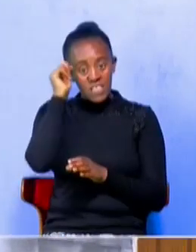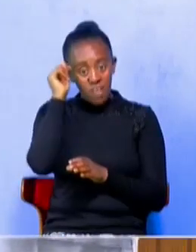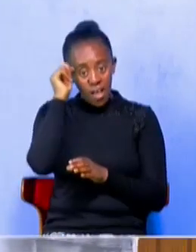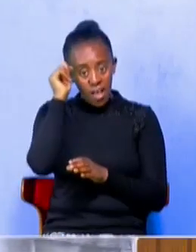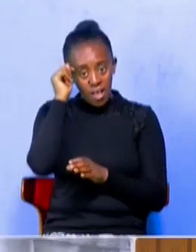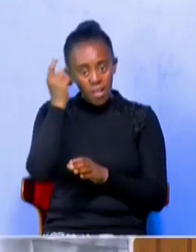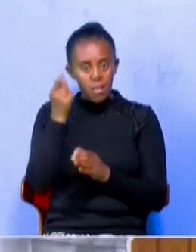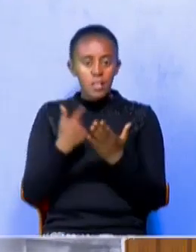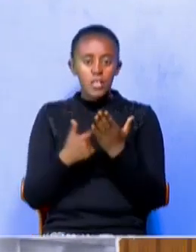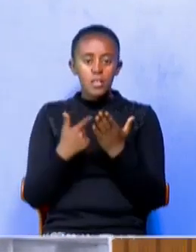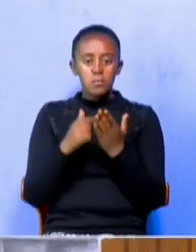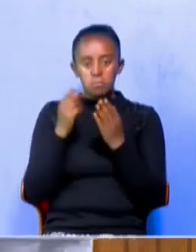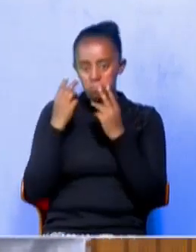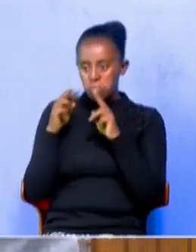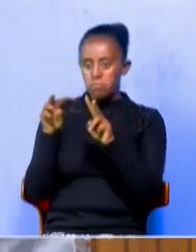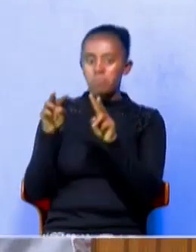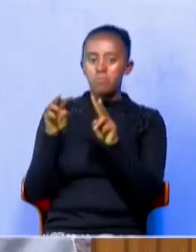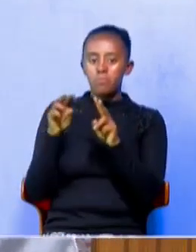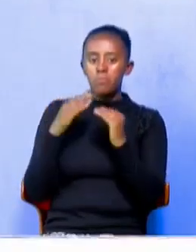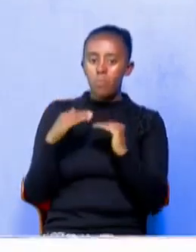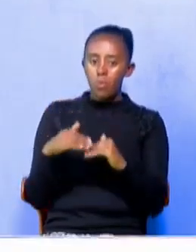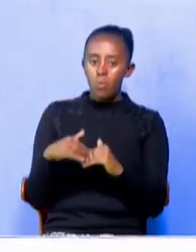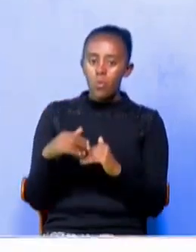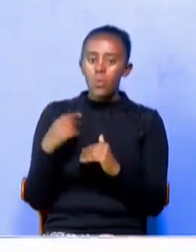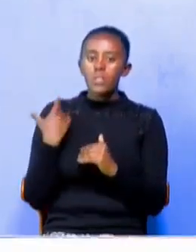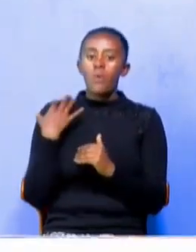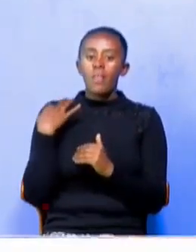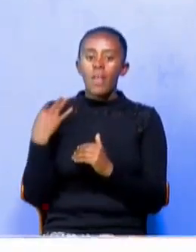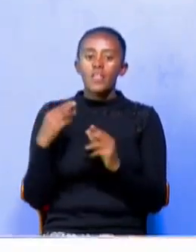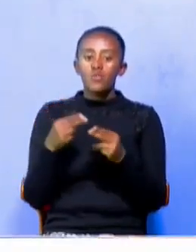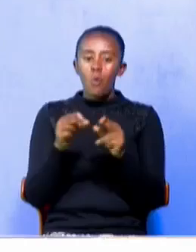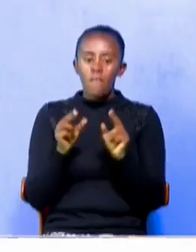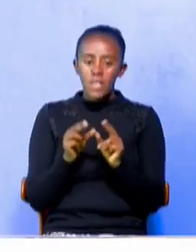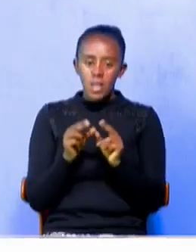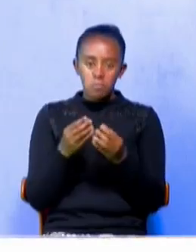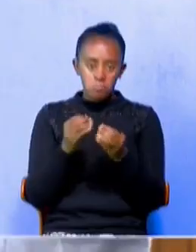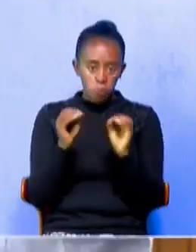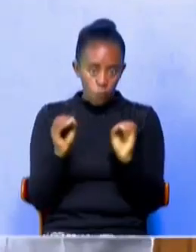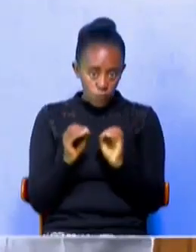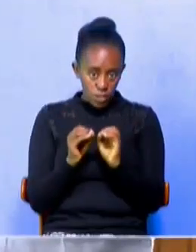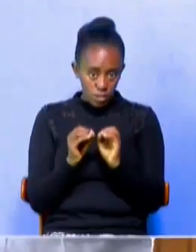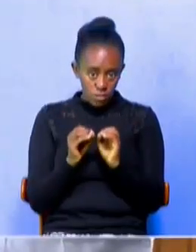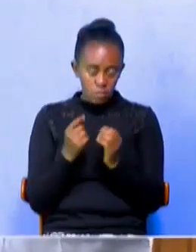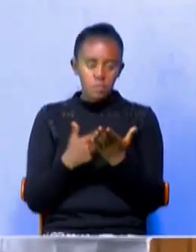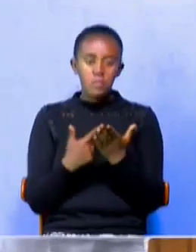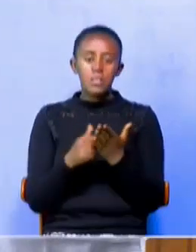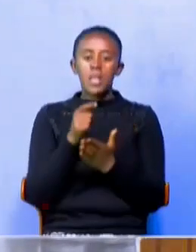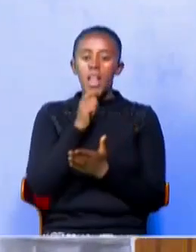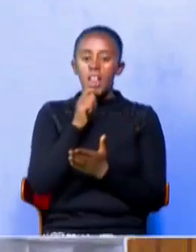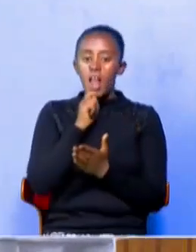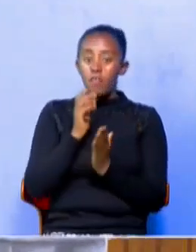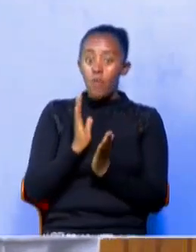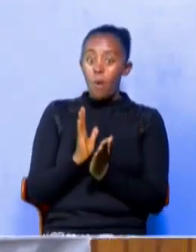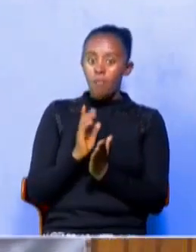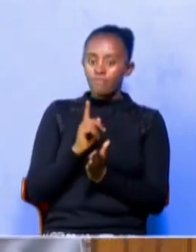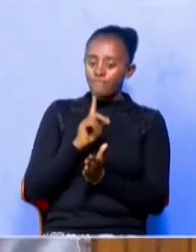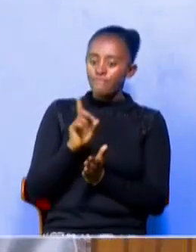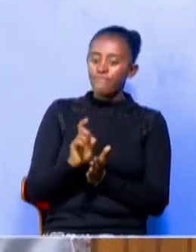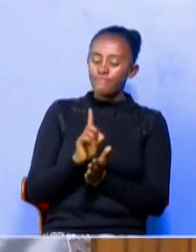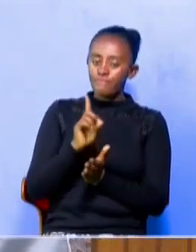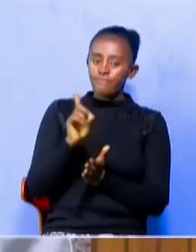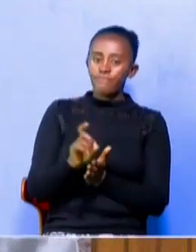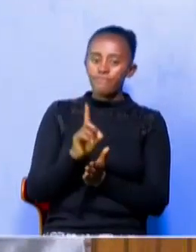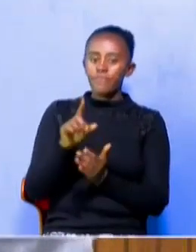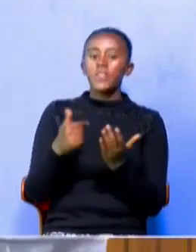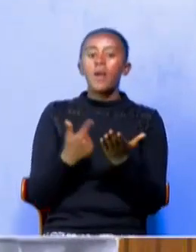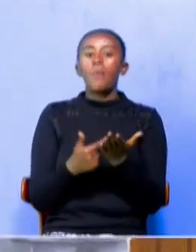a concerned body, he's a health officer. That's why the interviewer is asking him